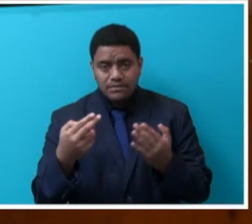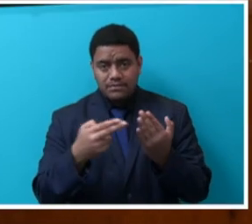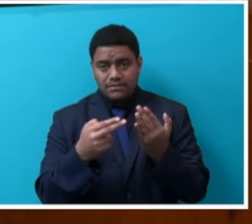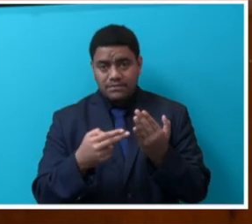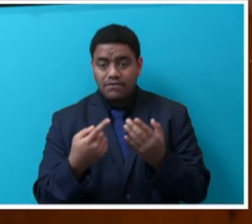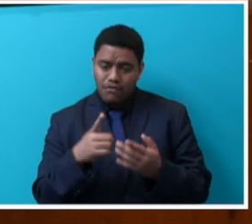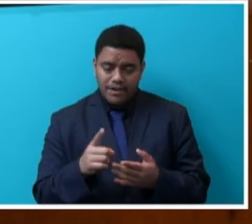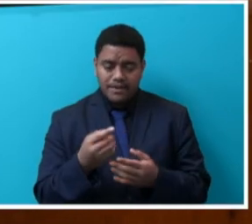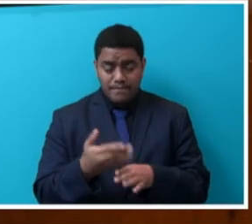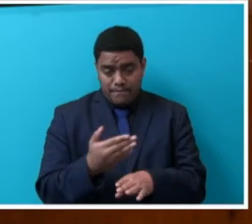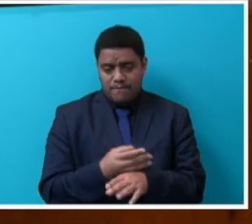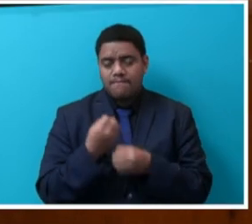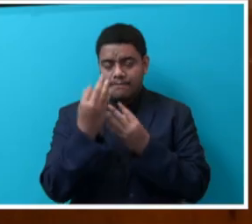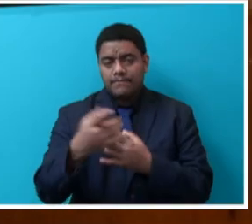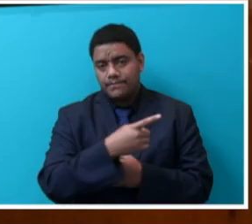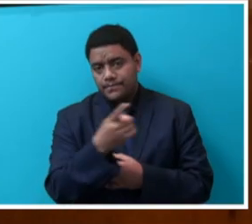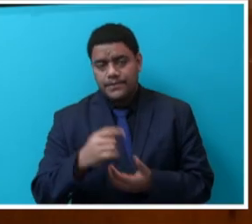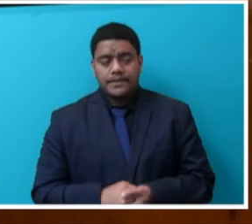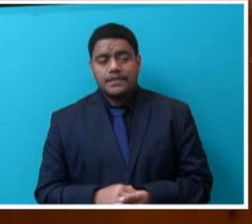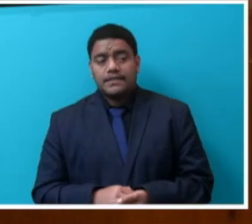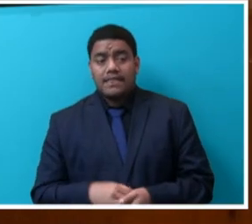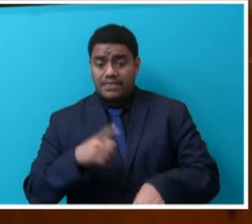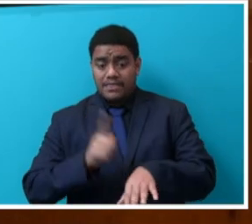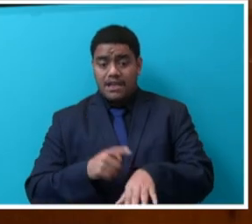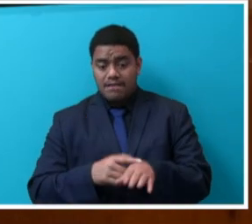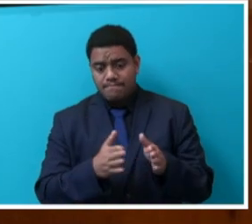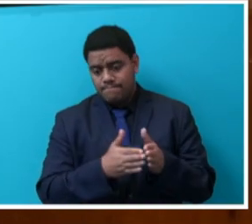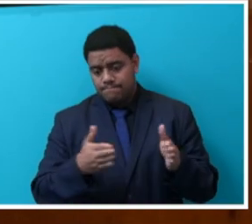disseminated. The cutoff period was